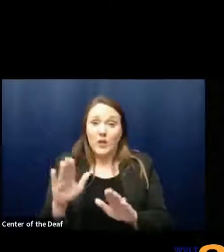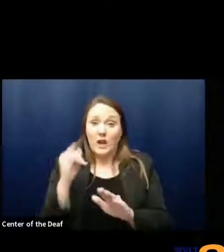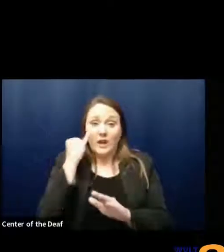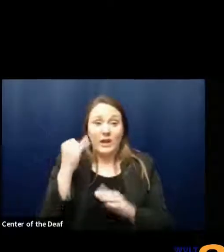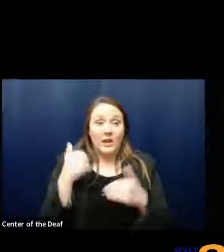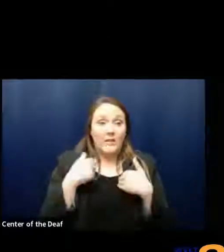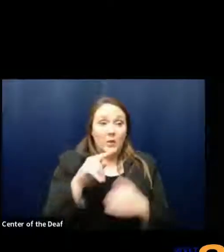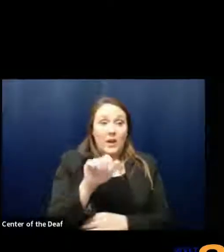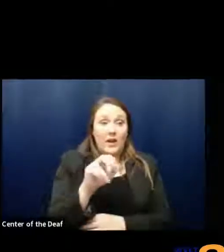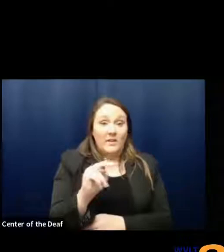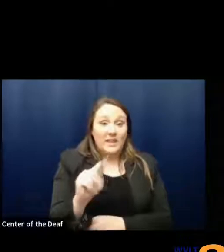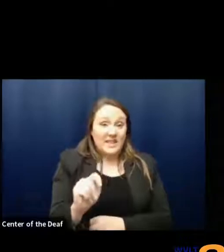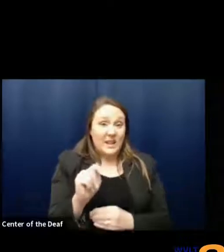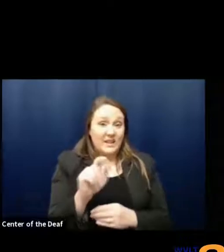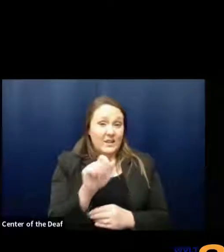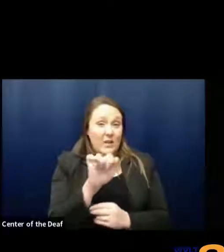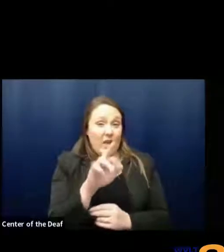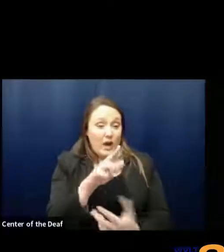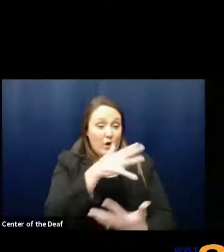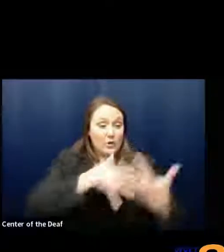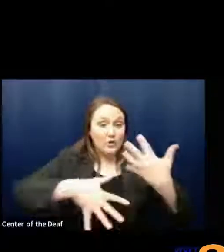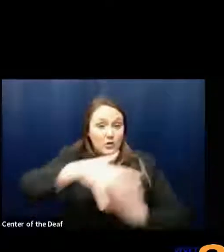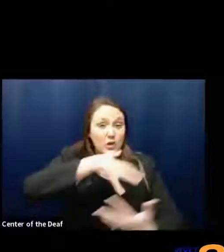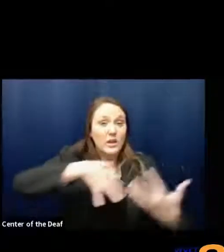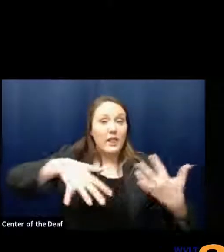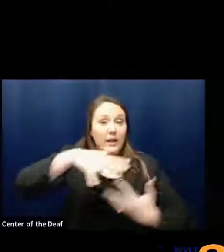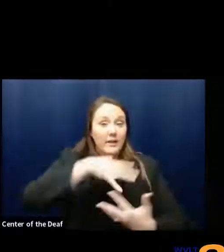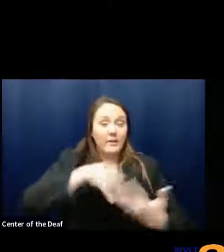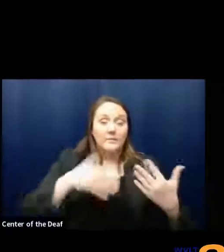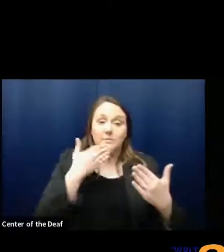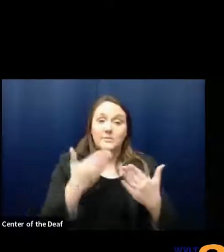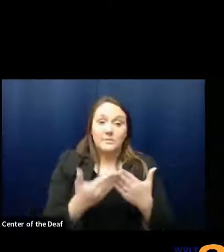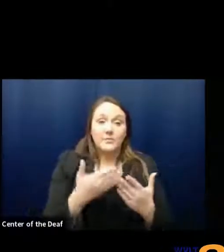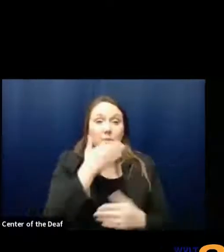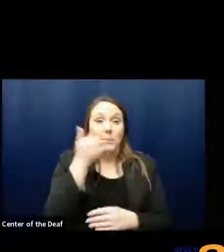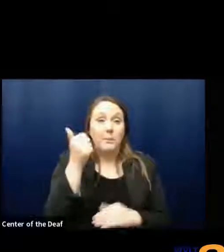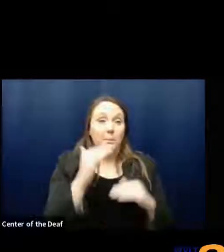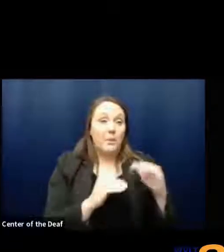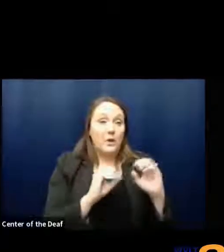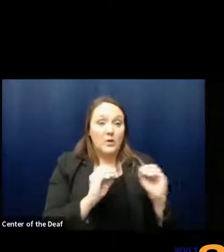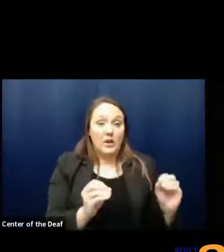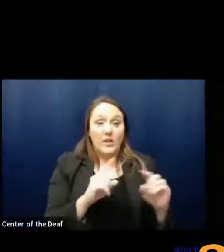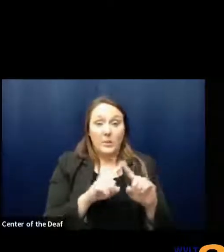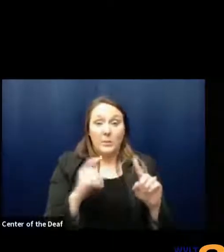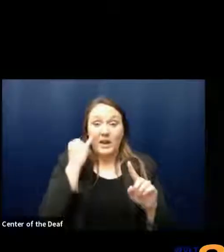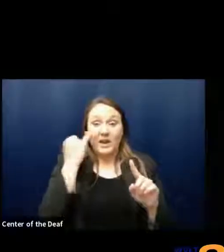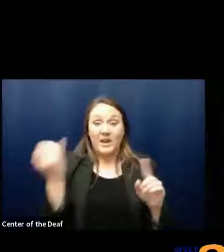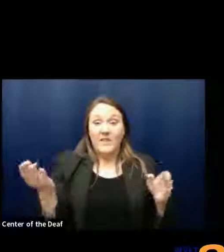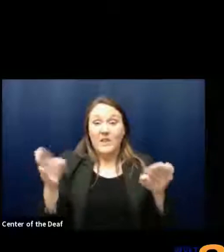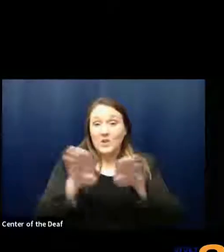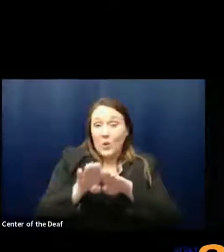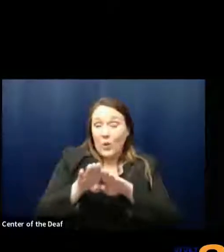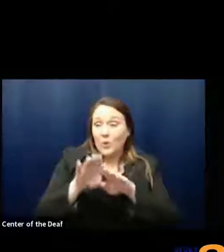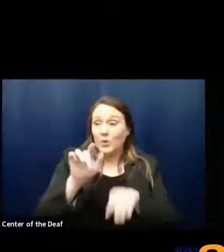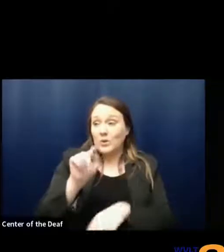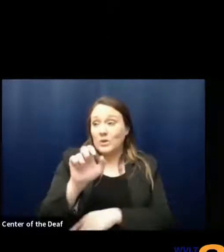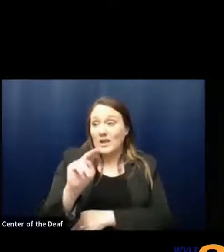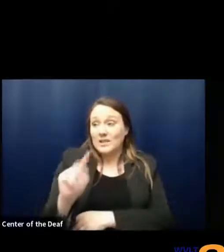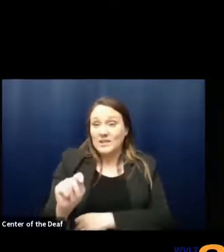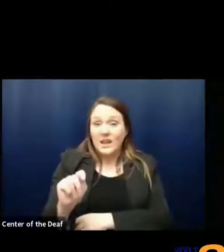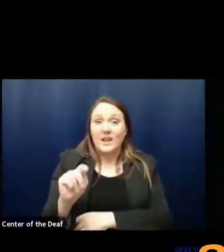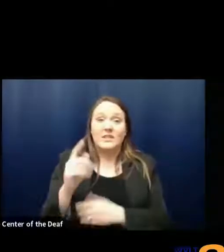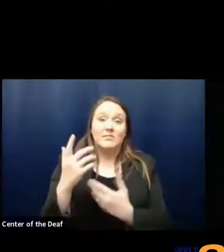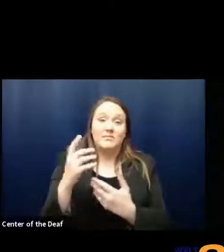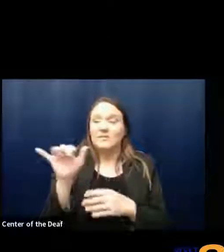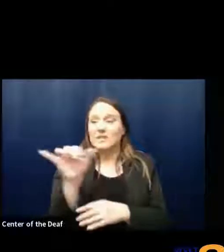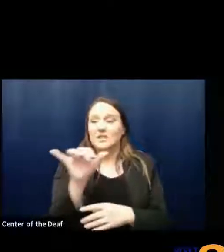have air circulating within them, that's better than nothing. But if they're locked down tents, that's probably the same as being in a room. And that's probably